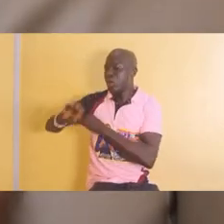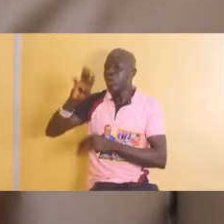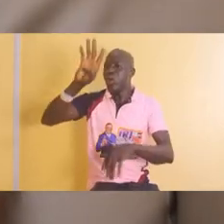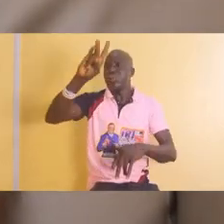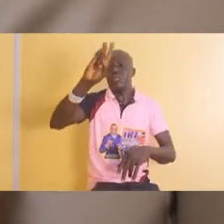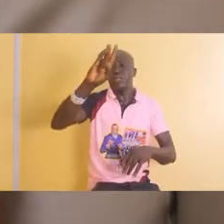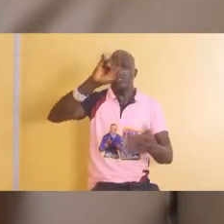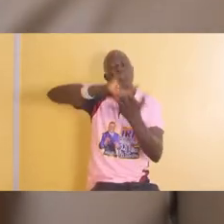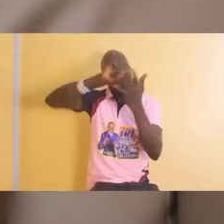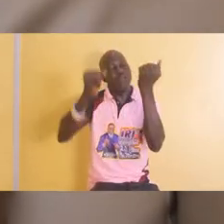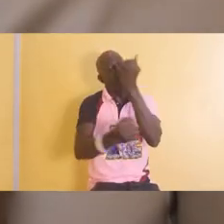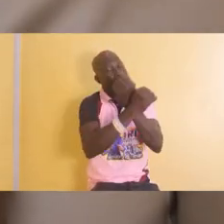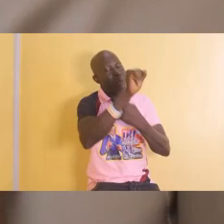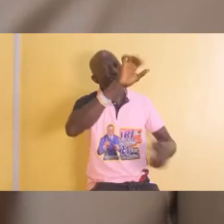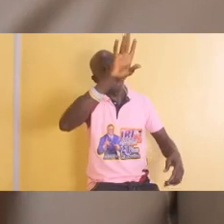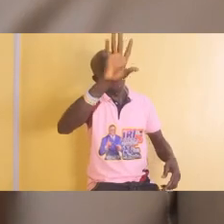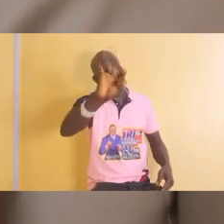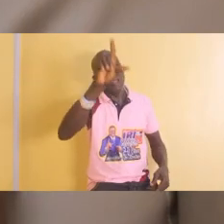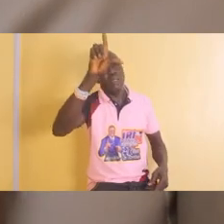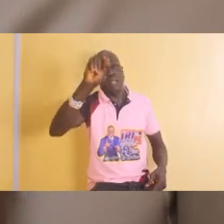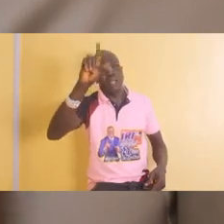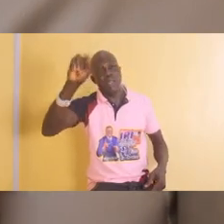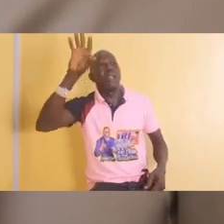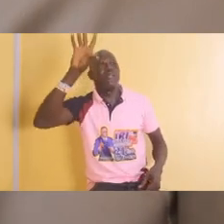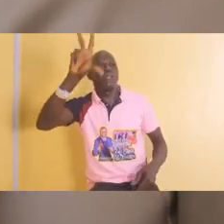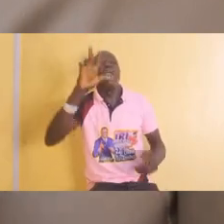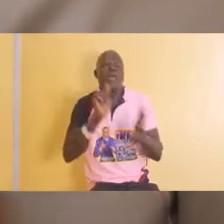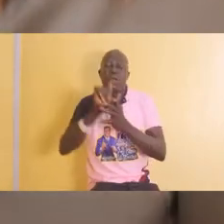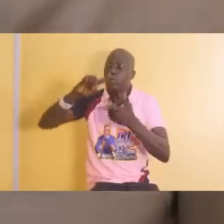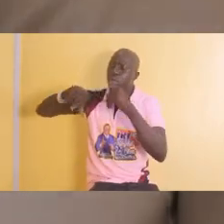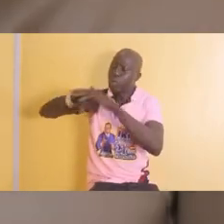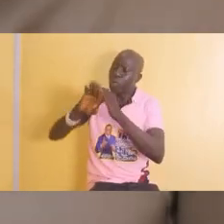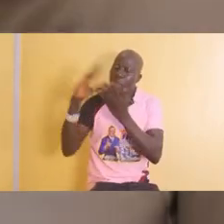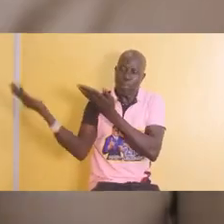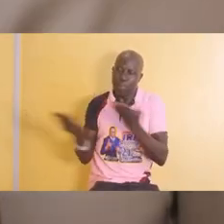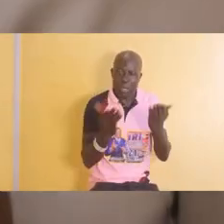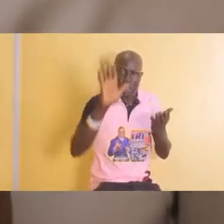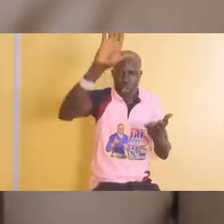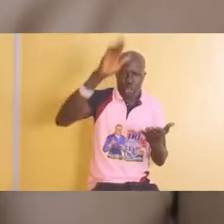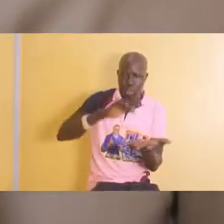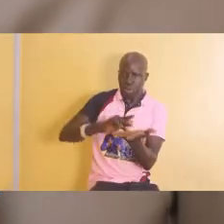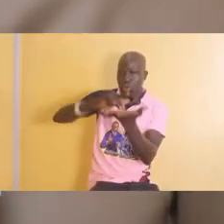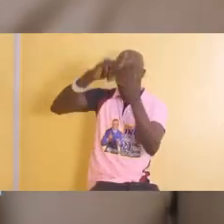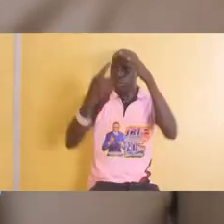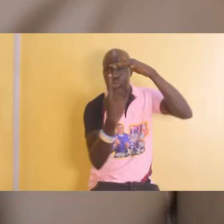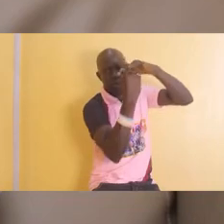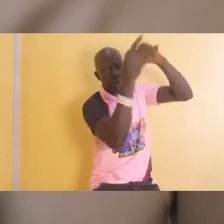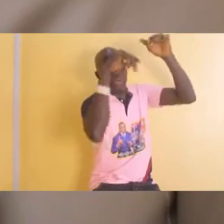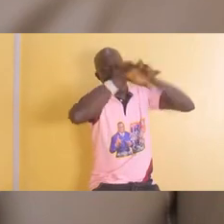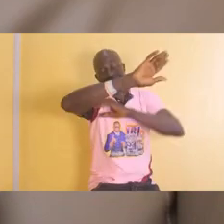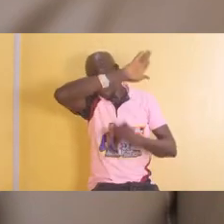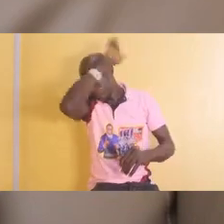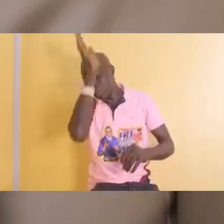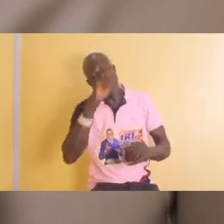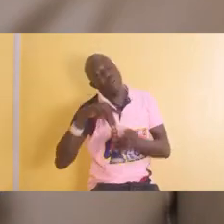September 1993 ma je mu ogo yen the covenant of o ma gbe ogo e jade amen me o le